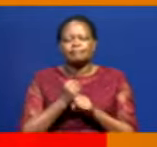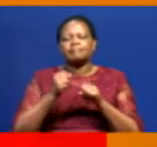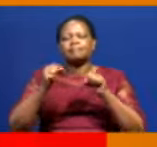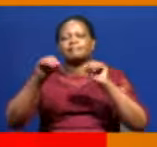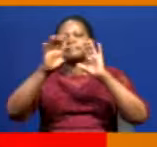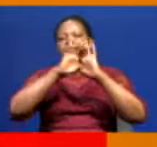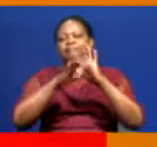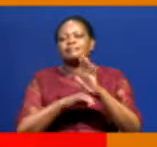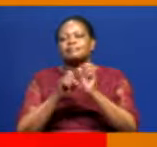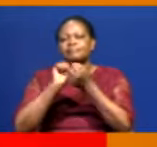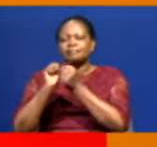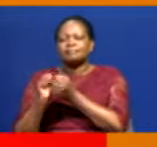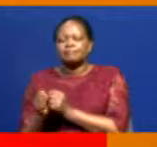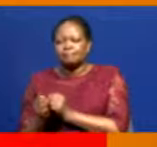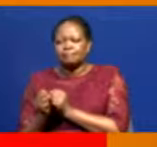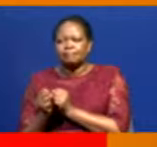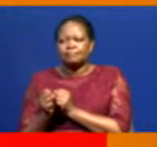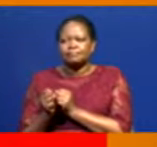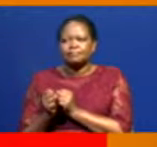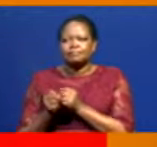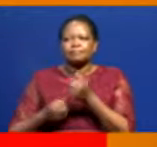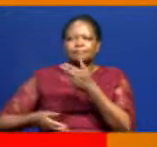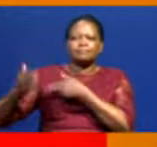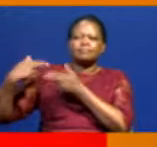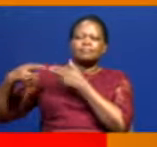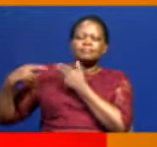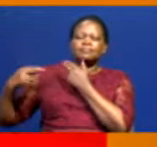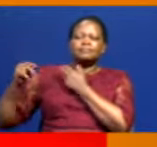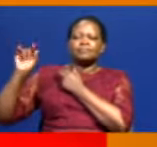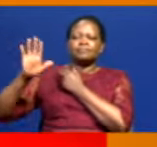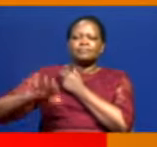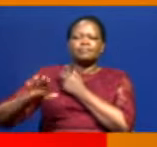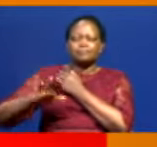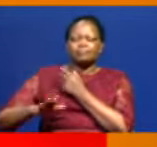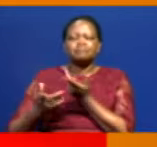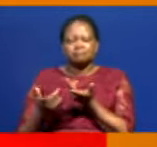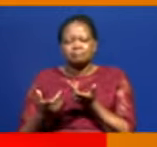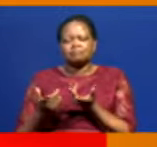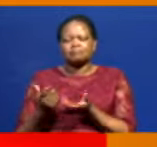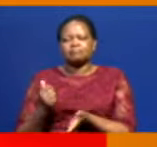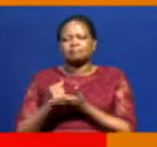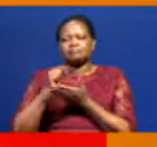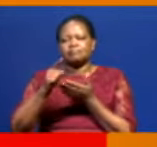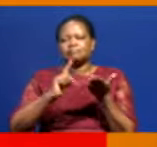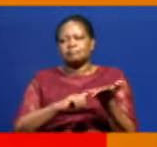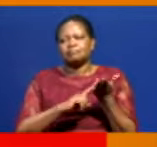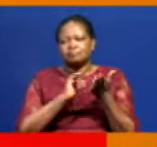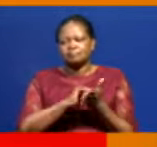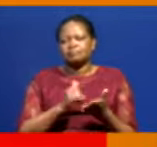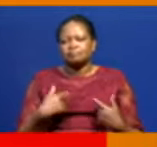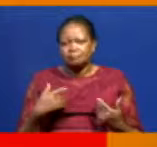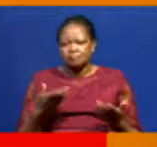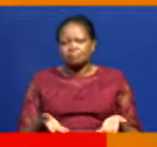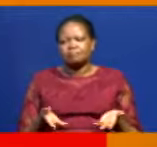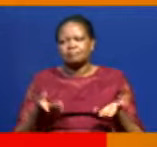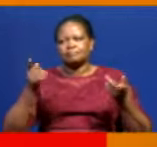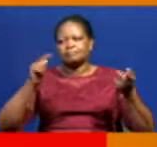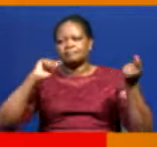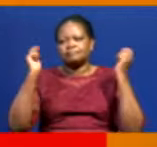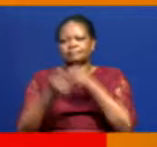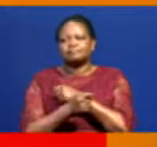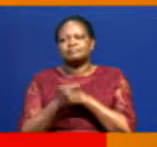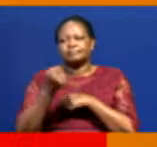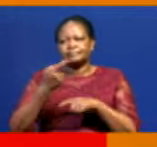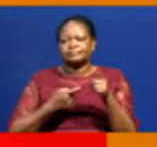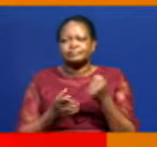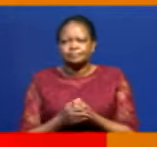and changes. The historical aspect to customize that discussion to what we have here is the change